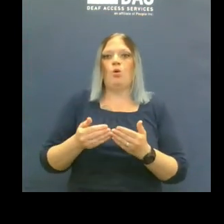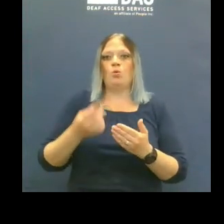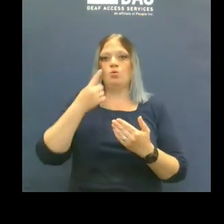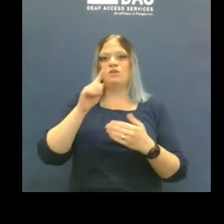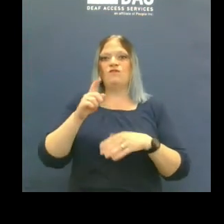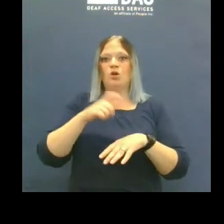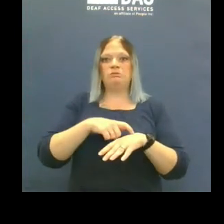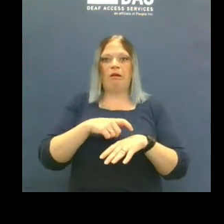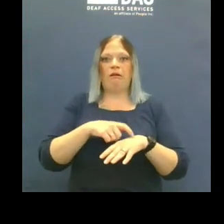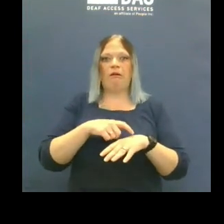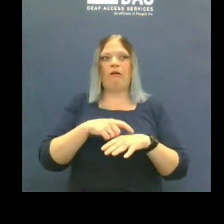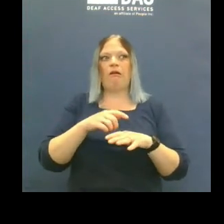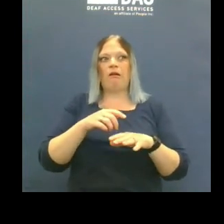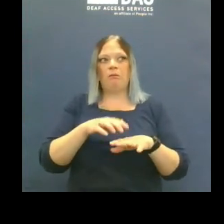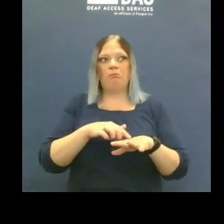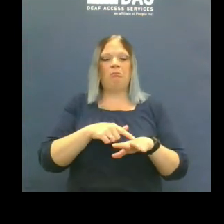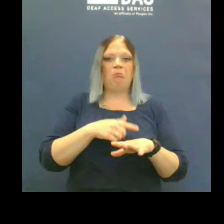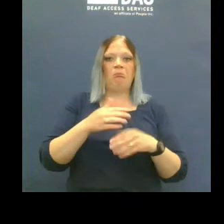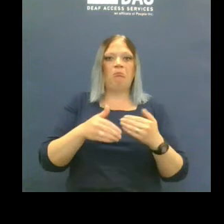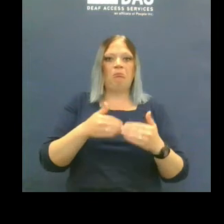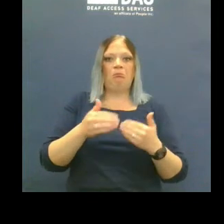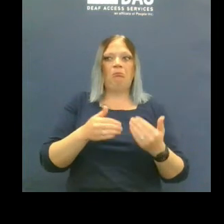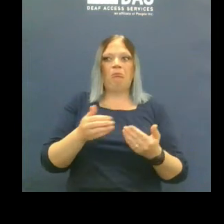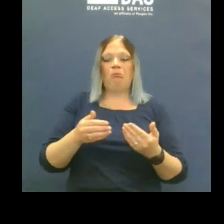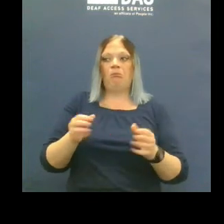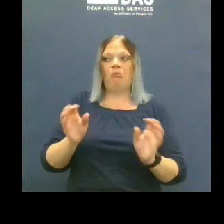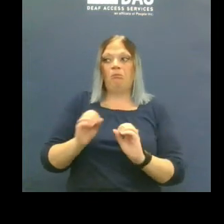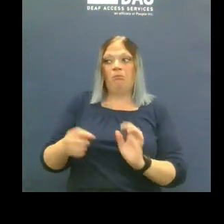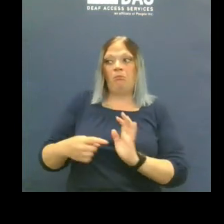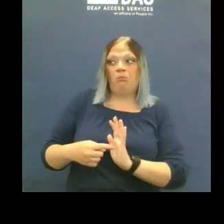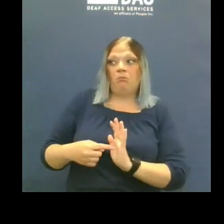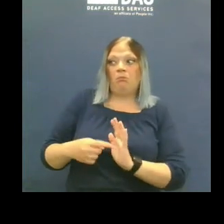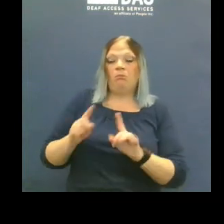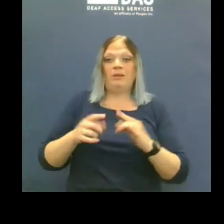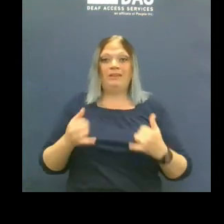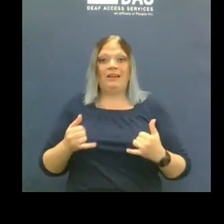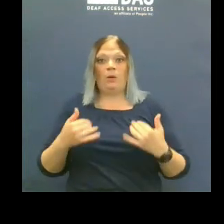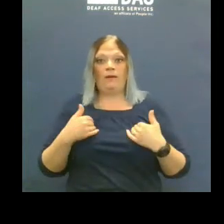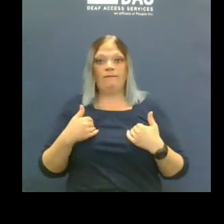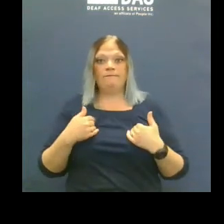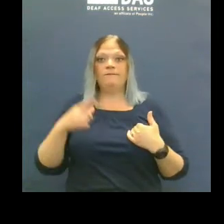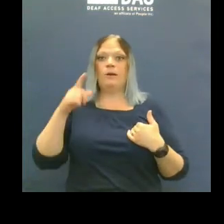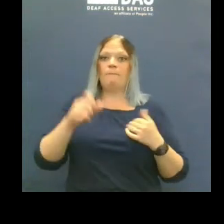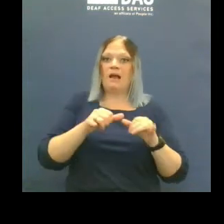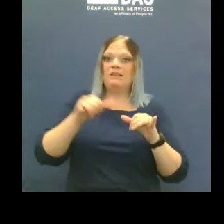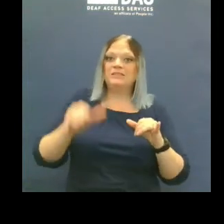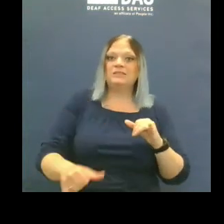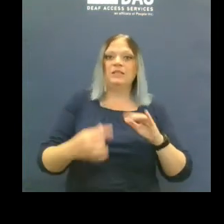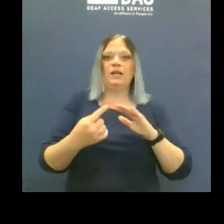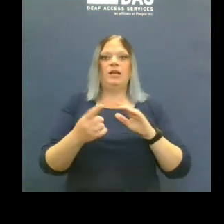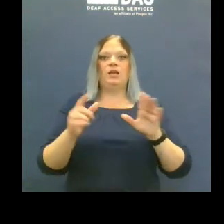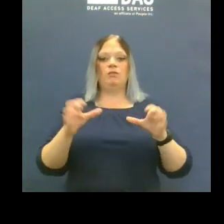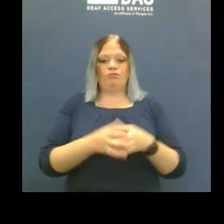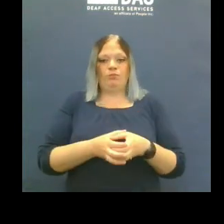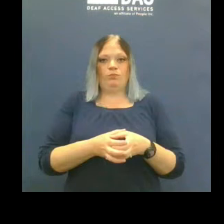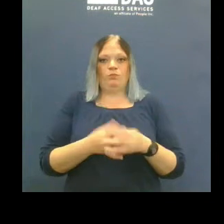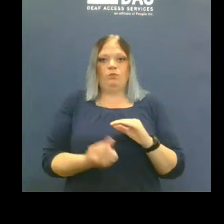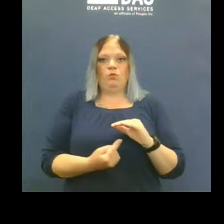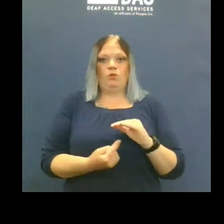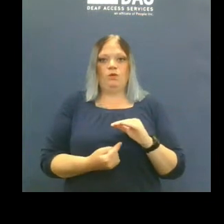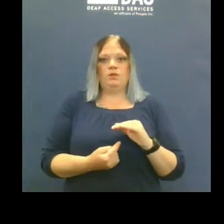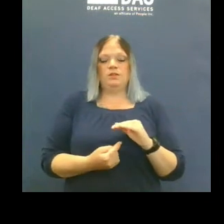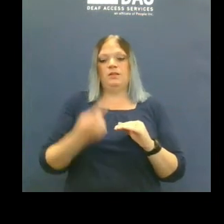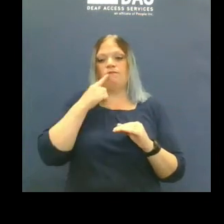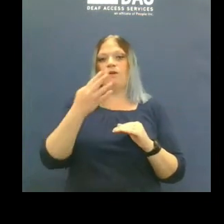of time to a person with known COVID-19 have to remain in quarantine for 14 days after their last